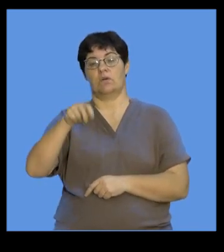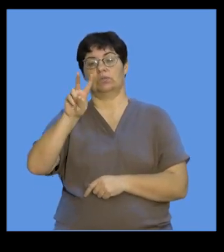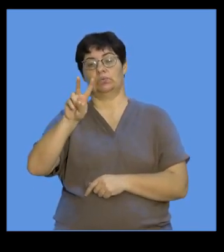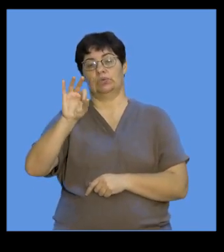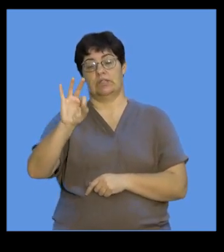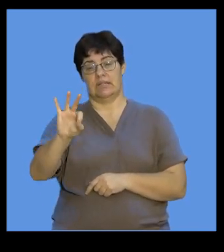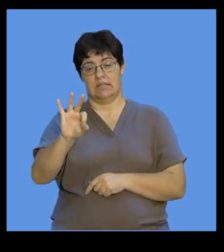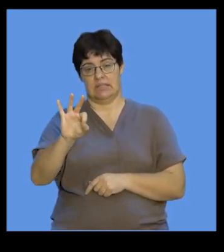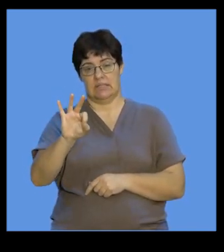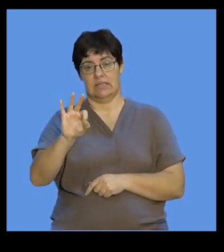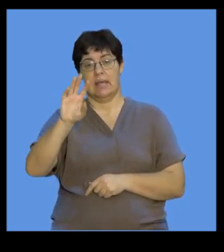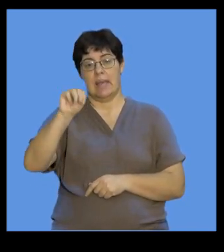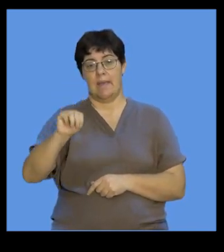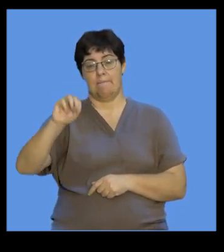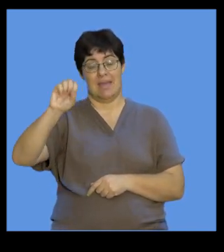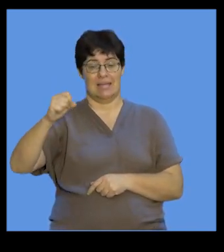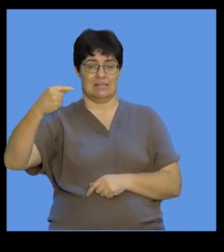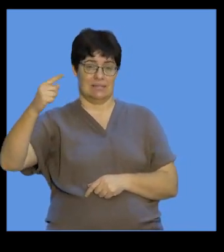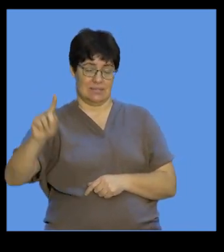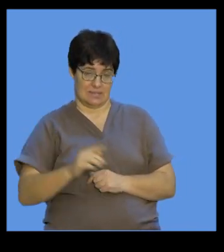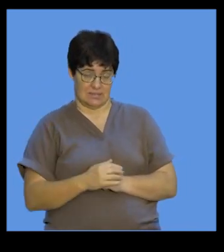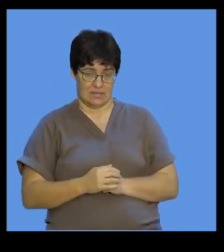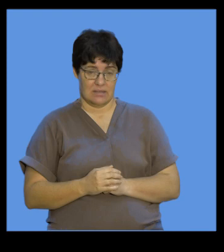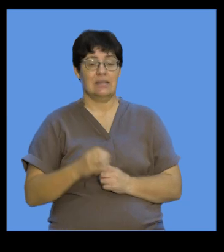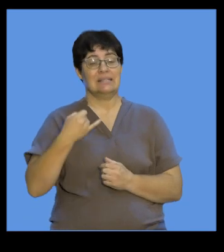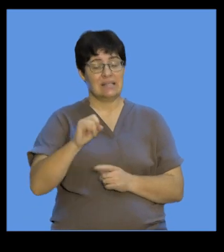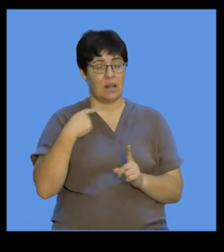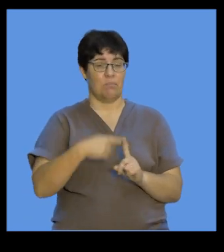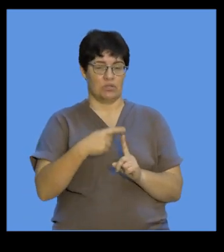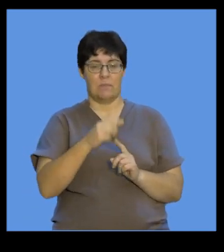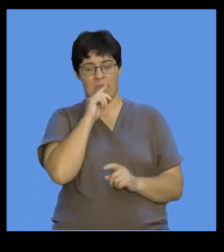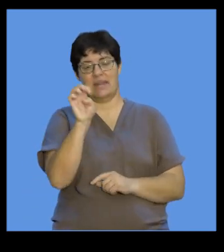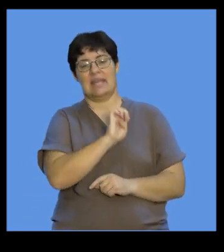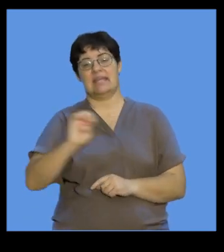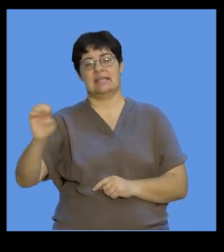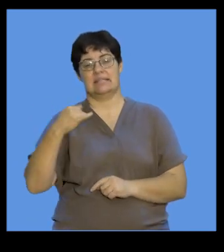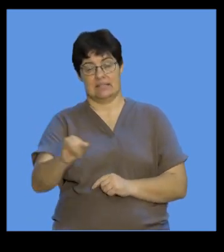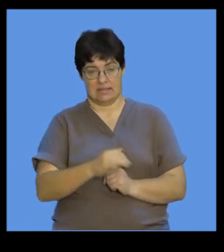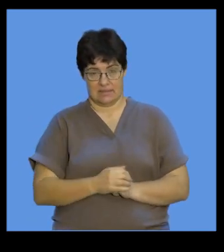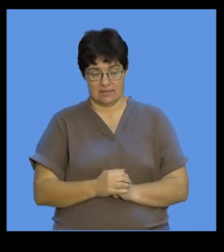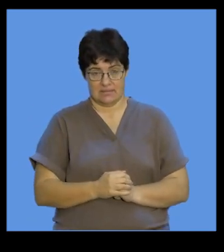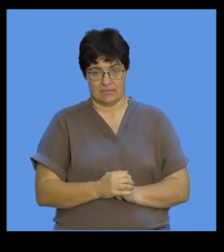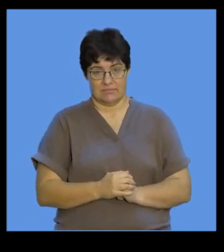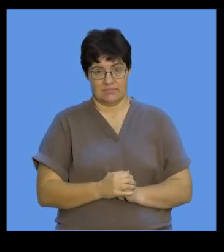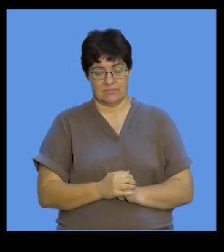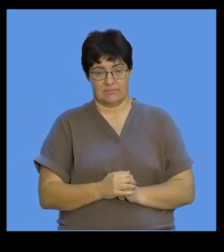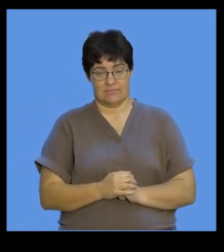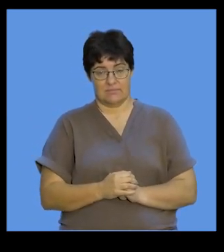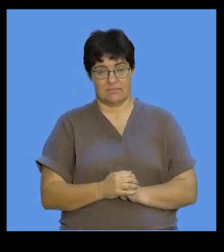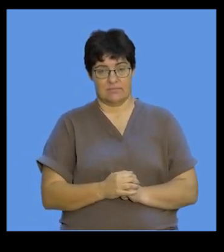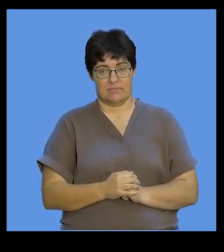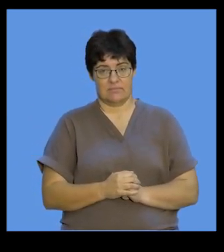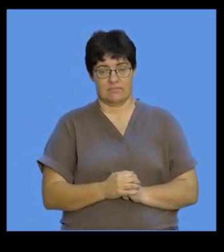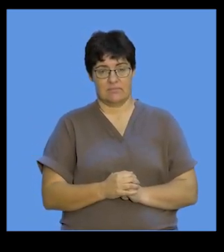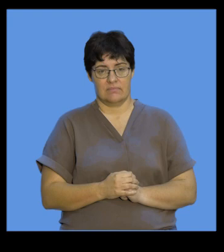6.23 meters per second. It's still positive, so it is east.